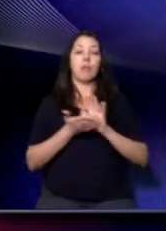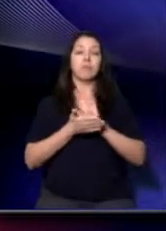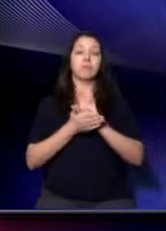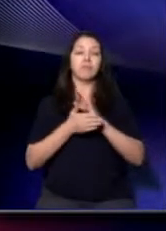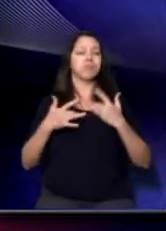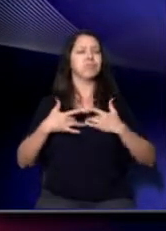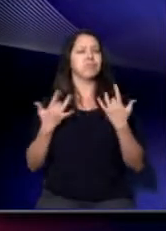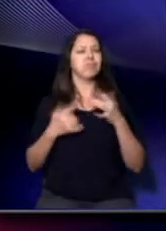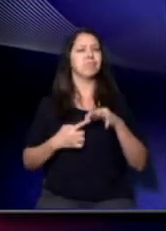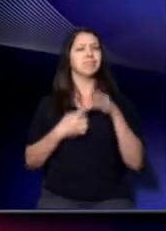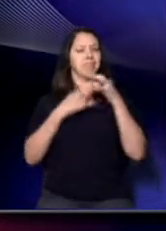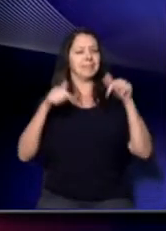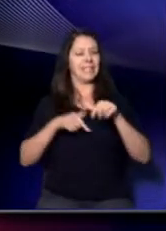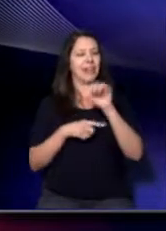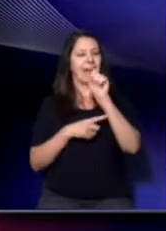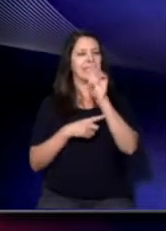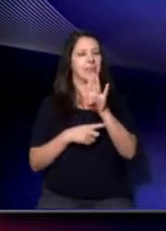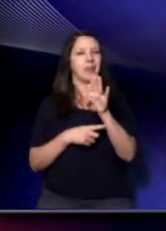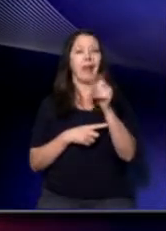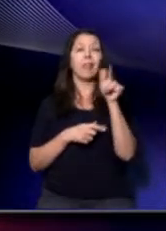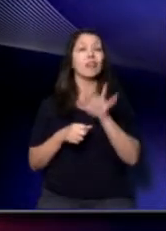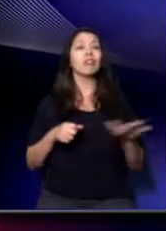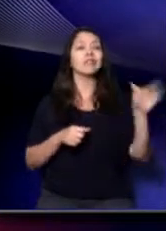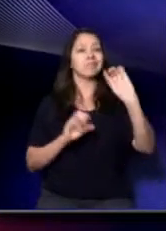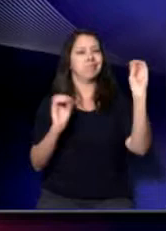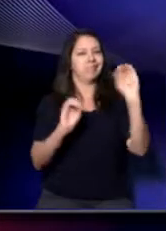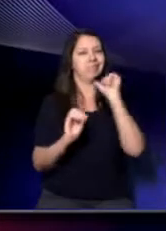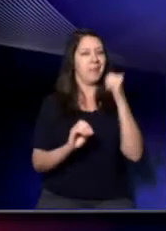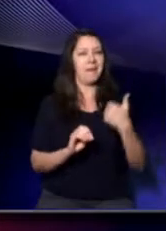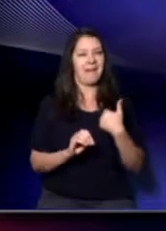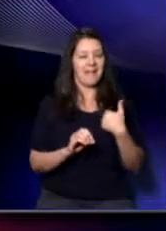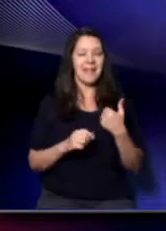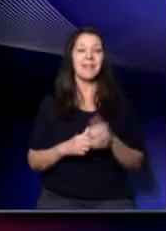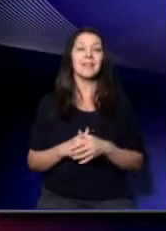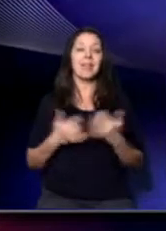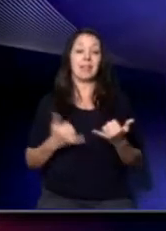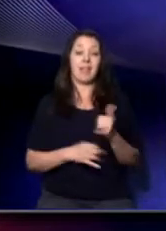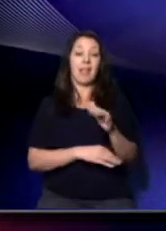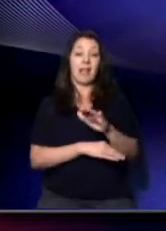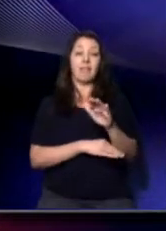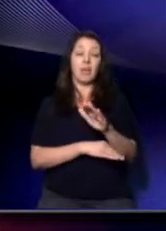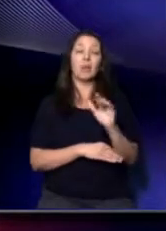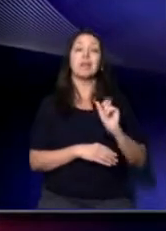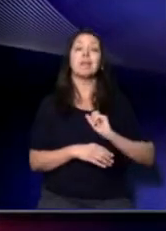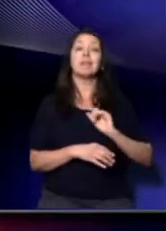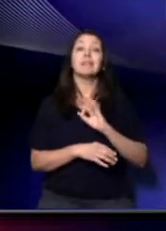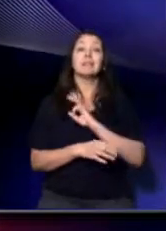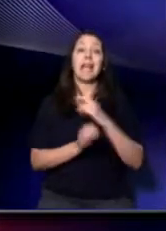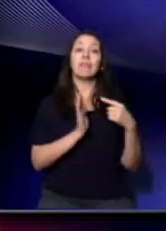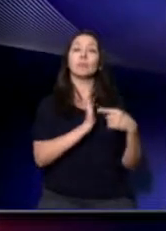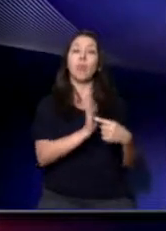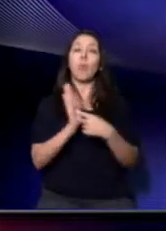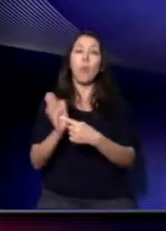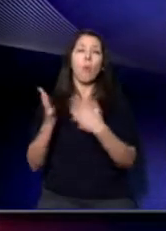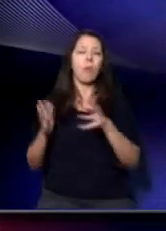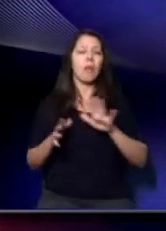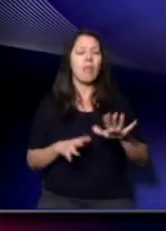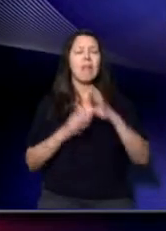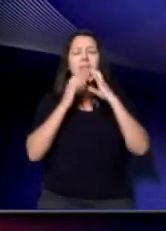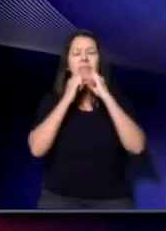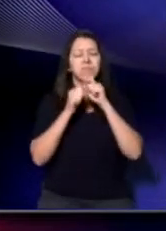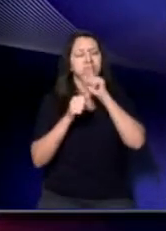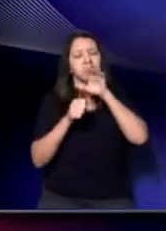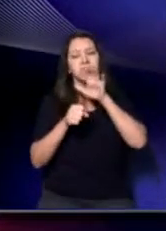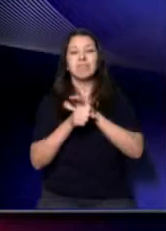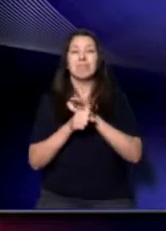found anywhere else in the state. In the audience this afternoon are staff members from this campus. Their dedication and hard work each